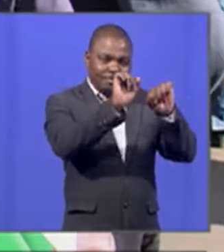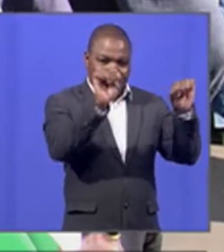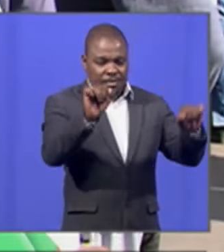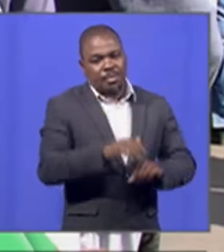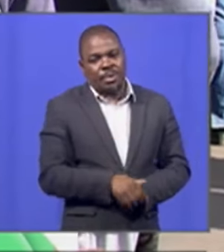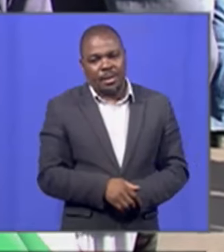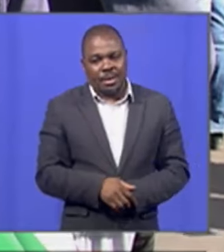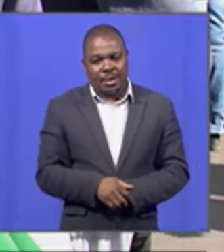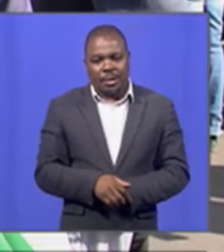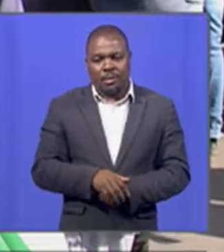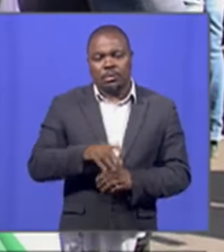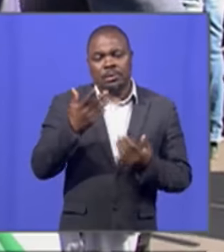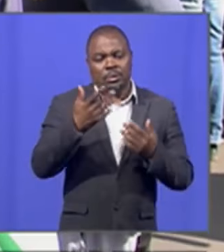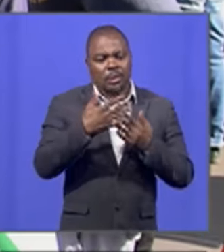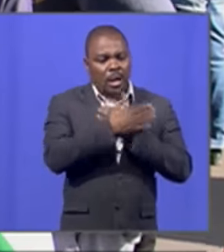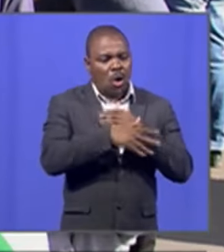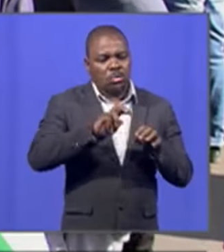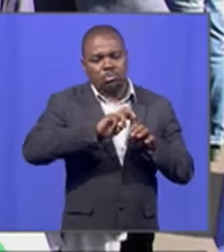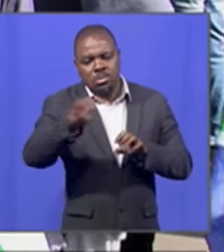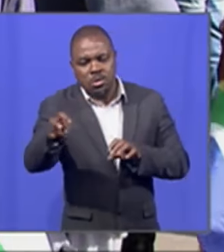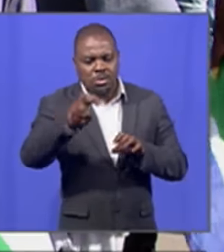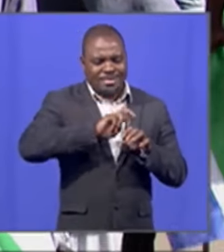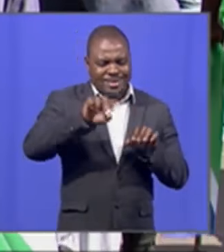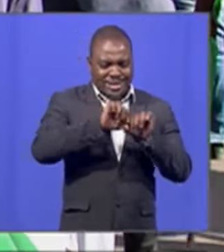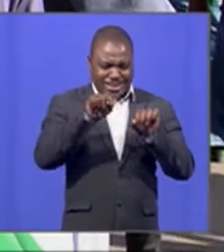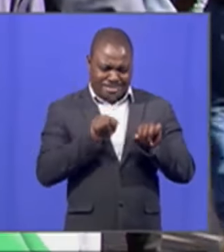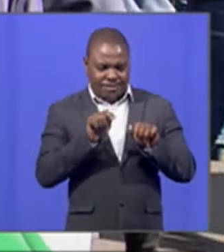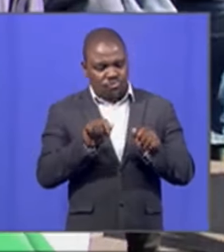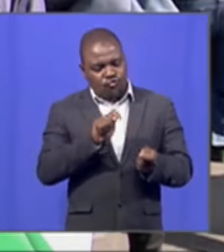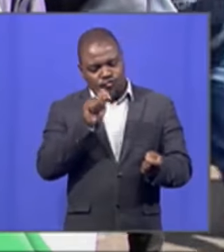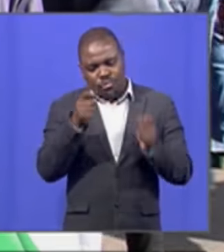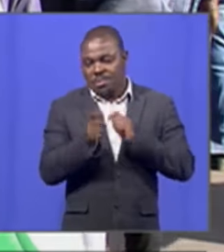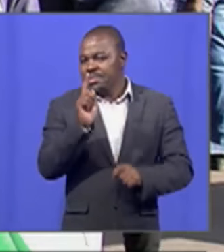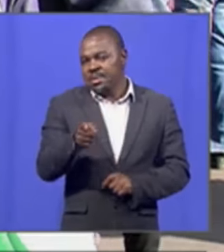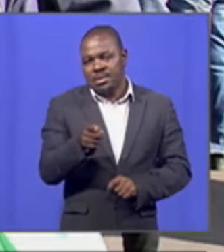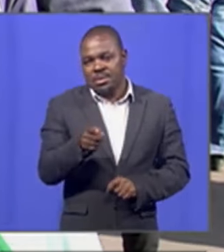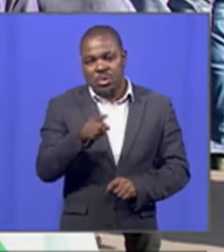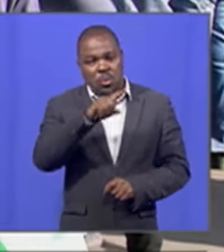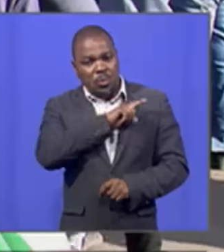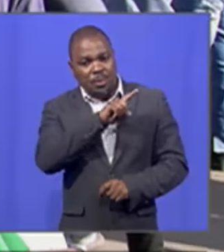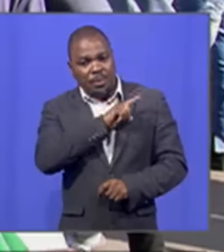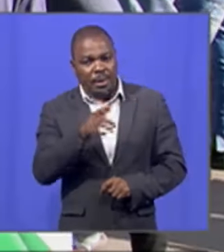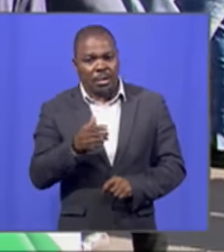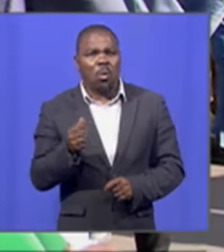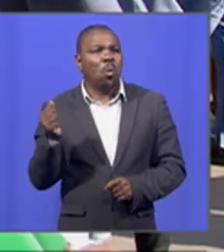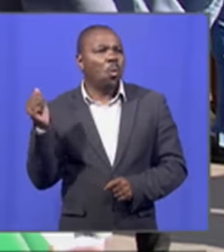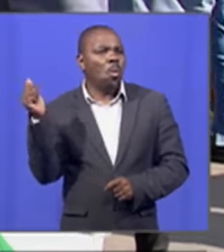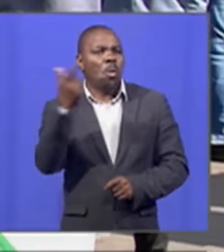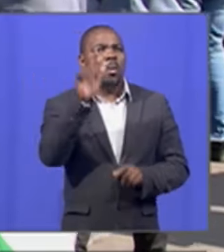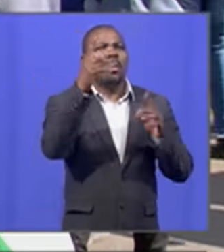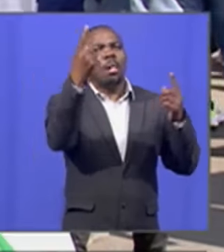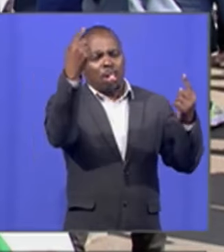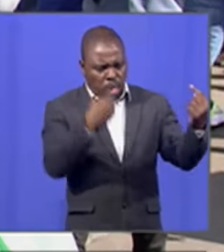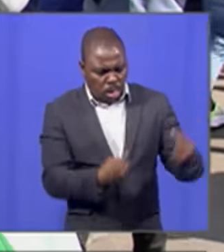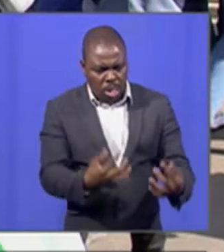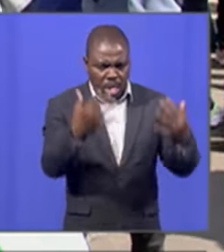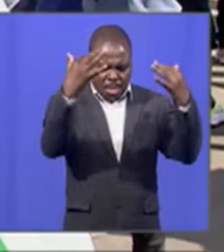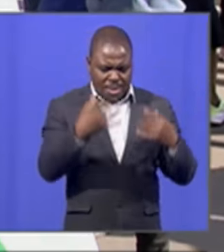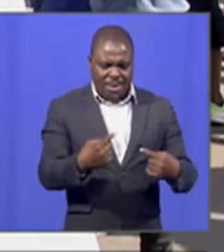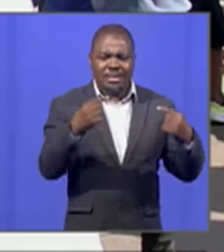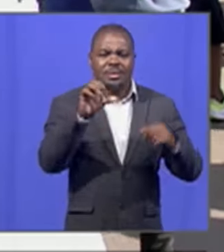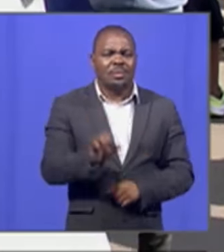immigration ecosystem need to change because we cannot afford a country where everybody can just come in. And